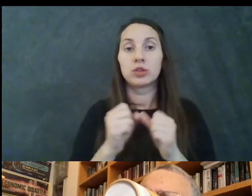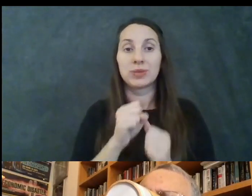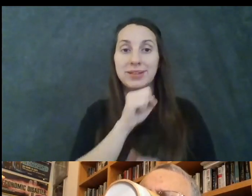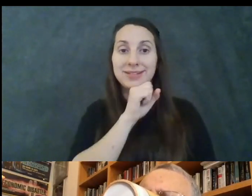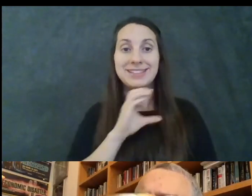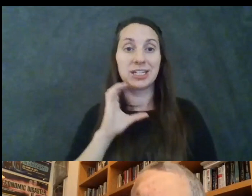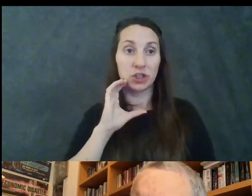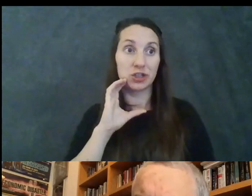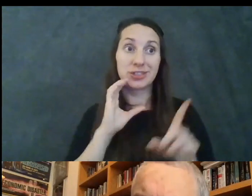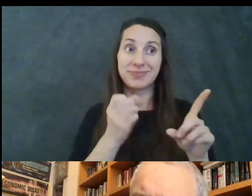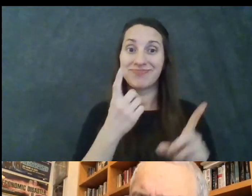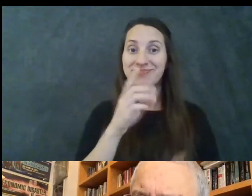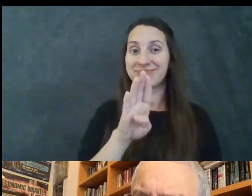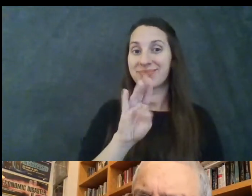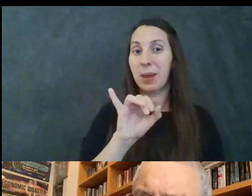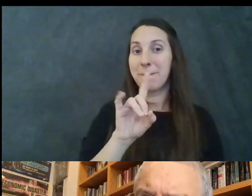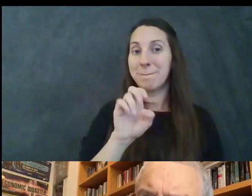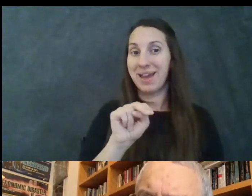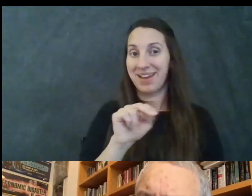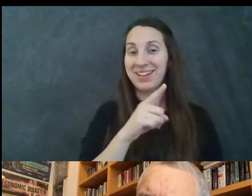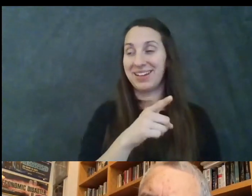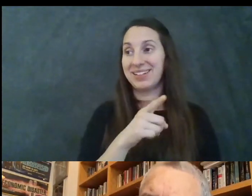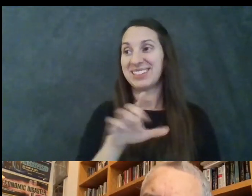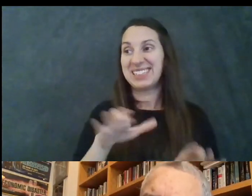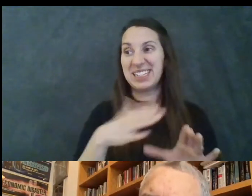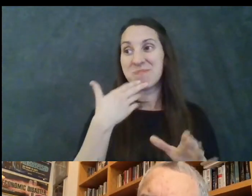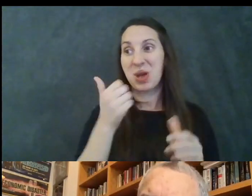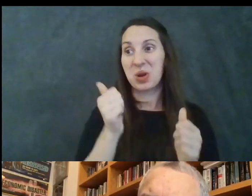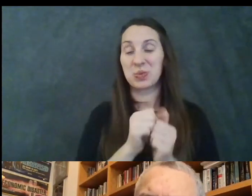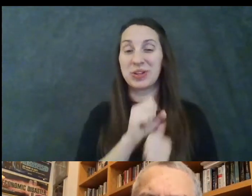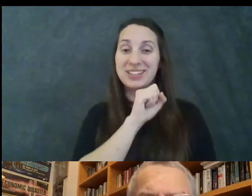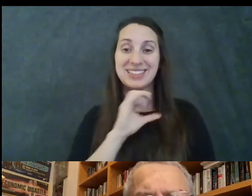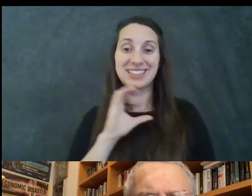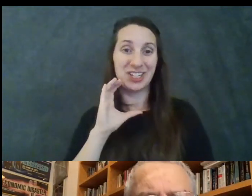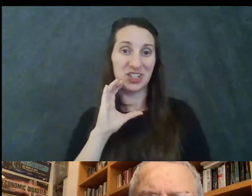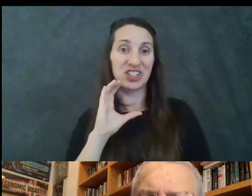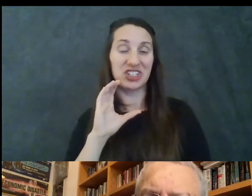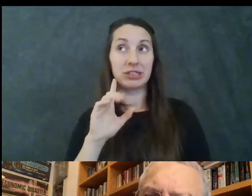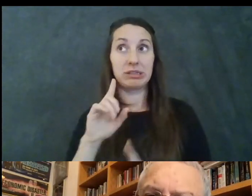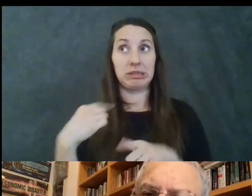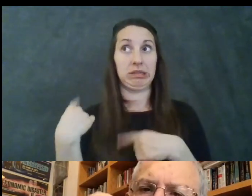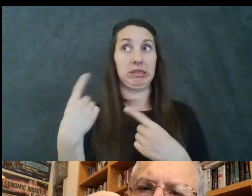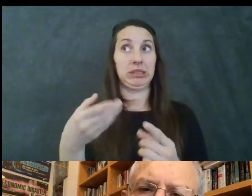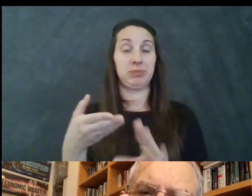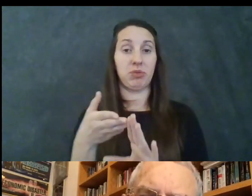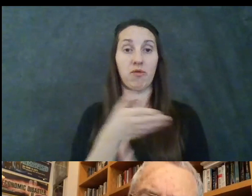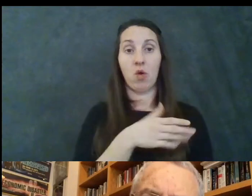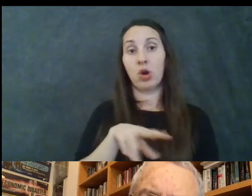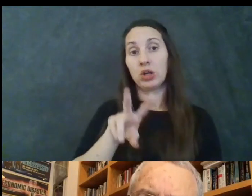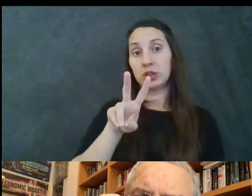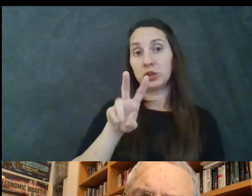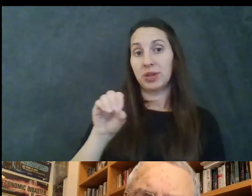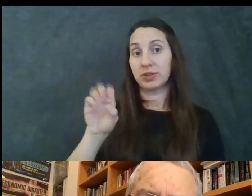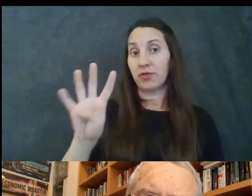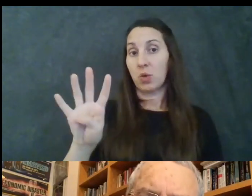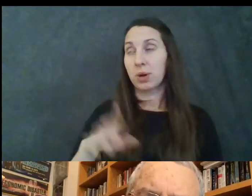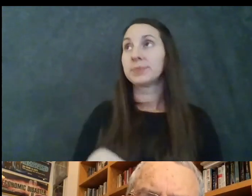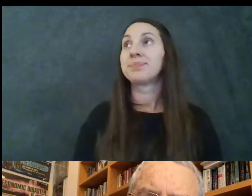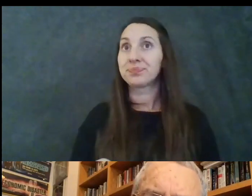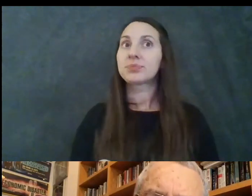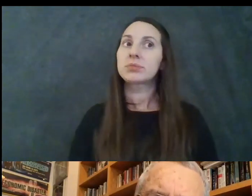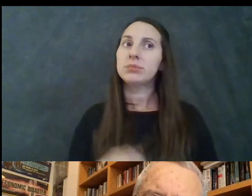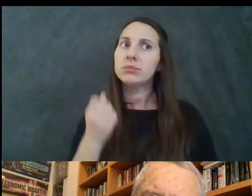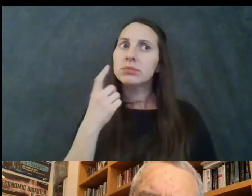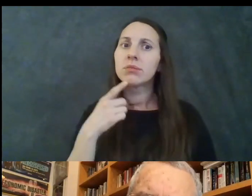better with seniors than we have done since before 2004. So these were very, very